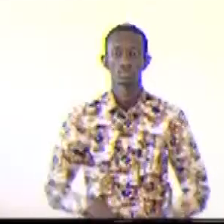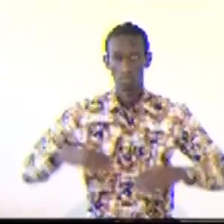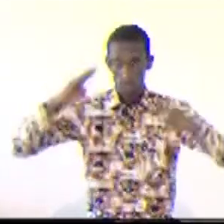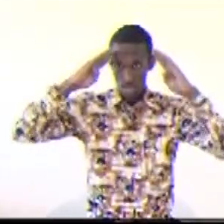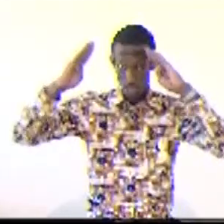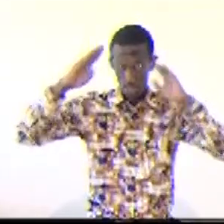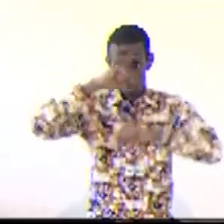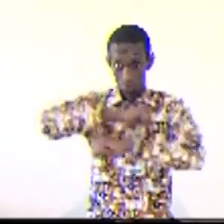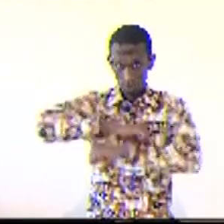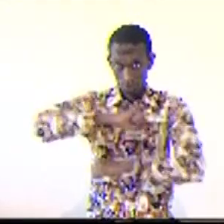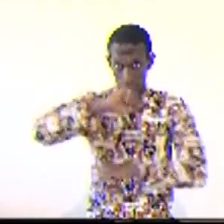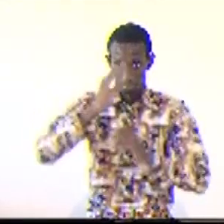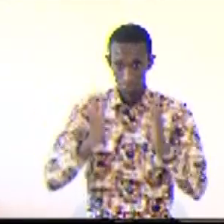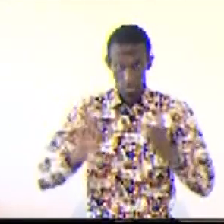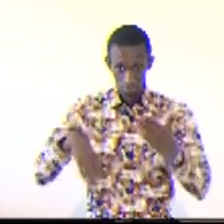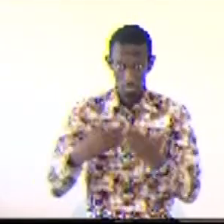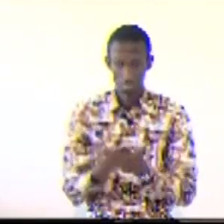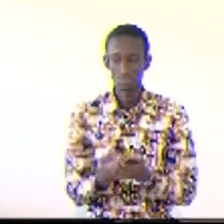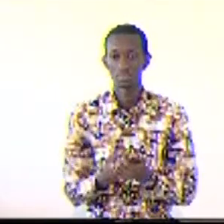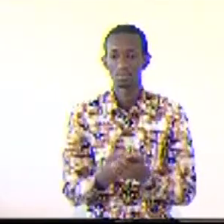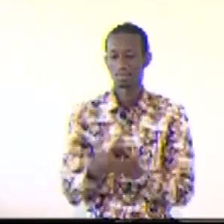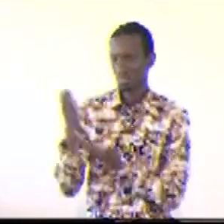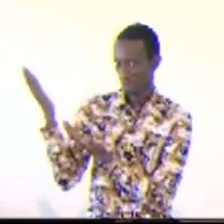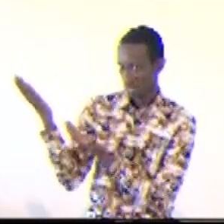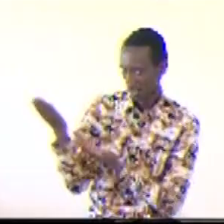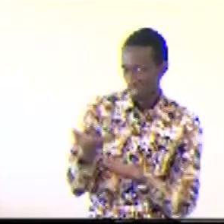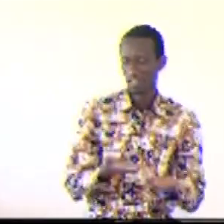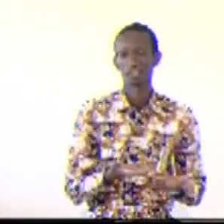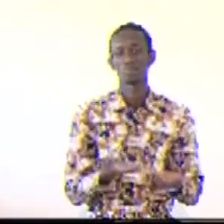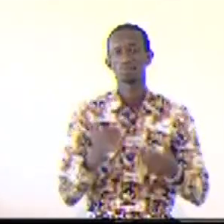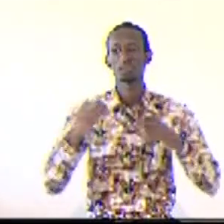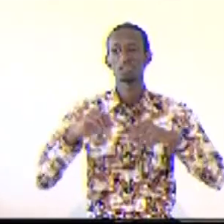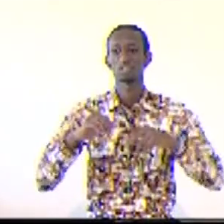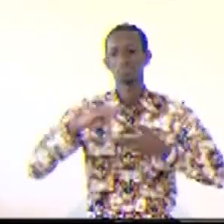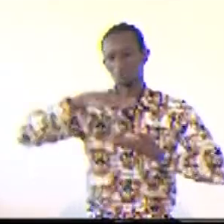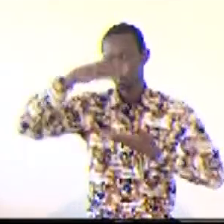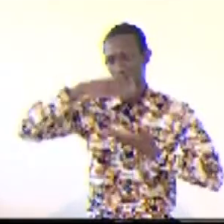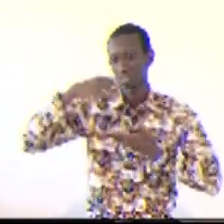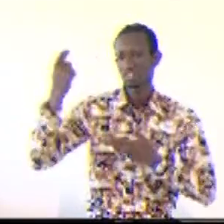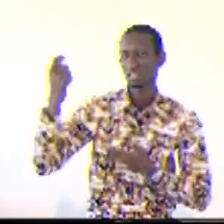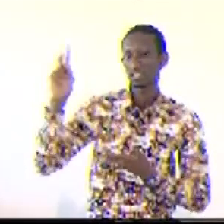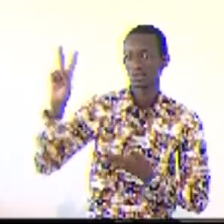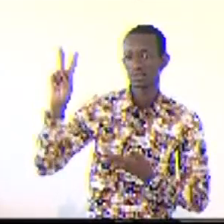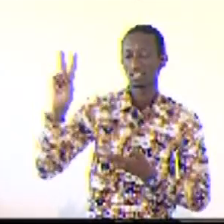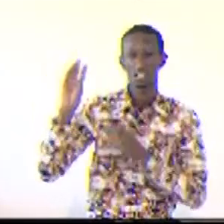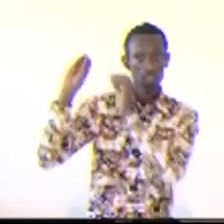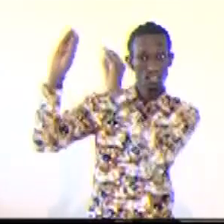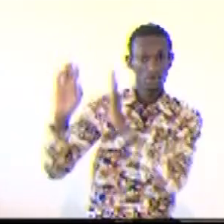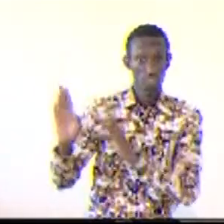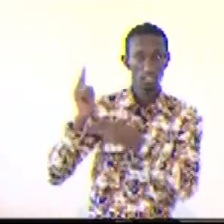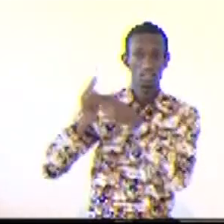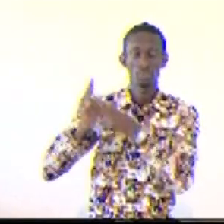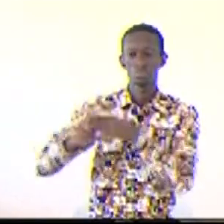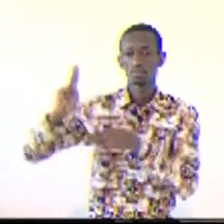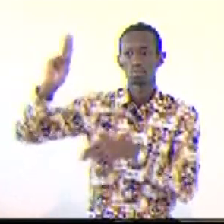dear students. Welcome back to this TV Learning Series program. I'm teacher Patrick,